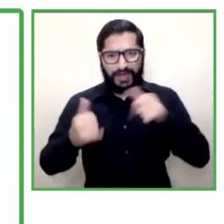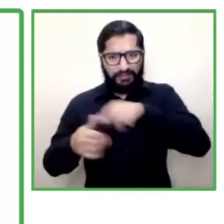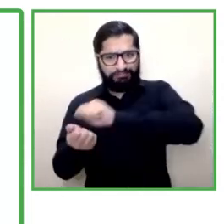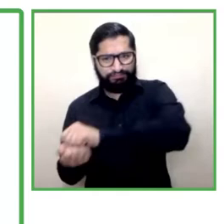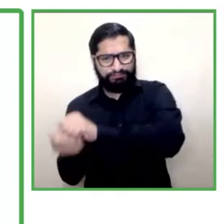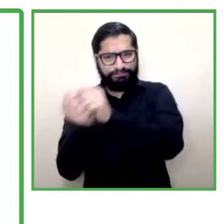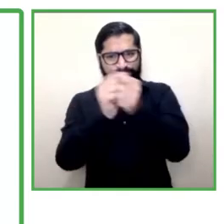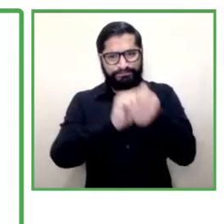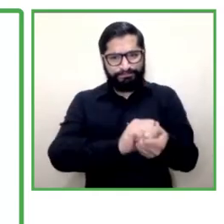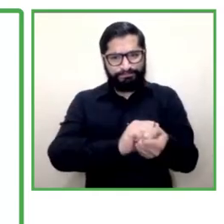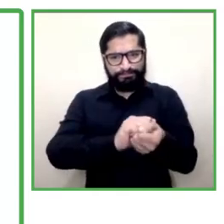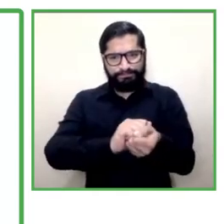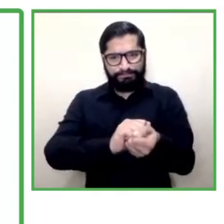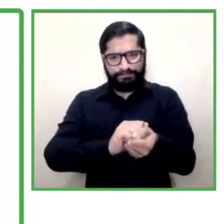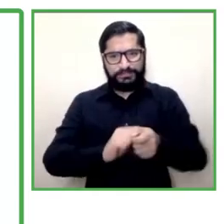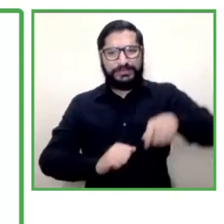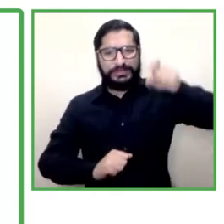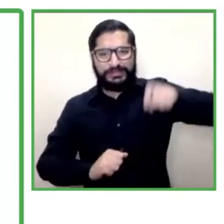user. If